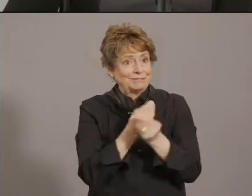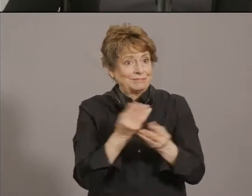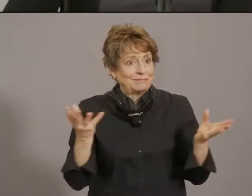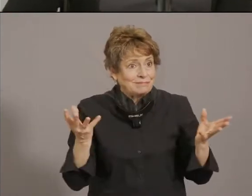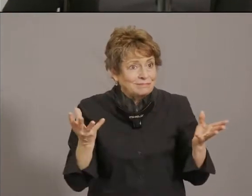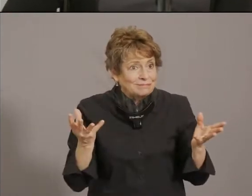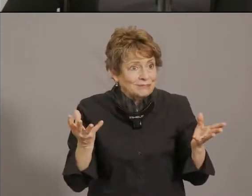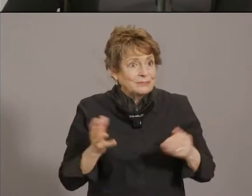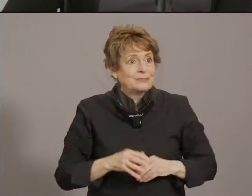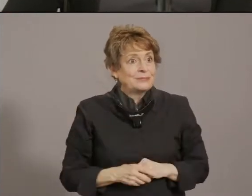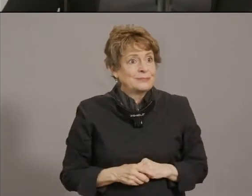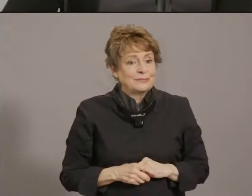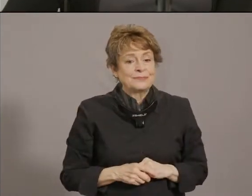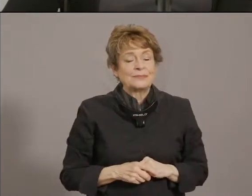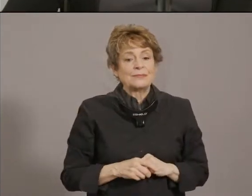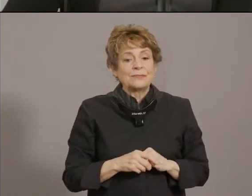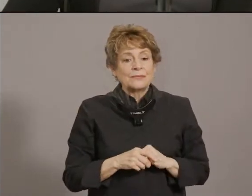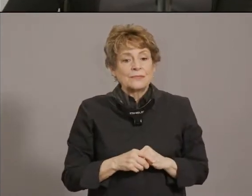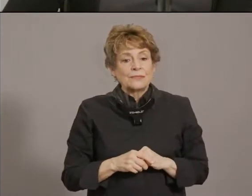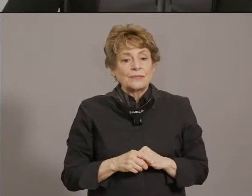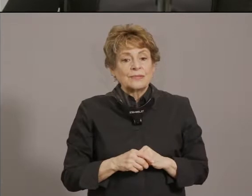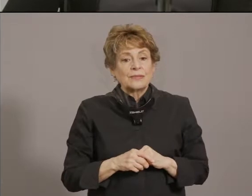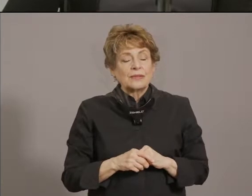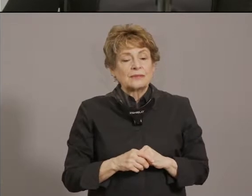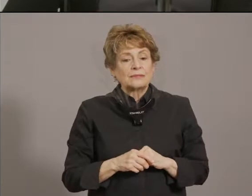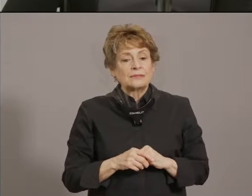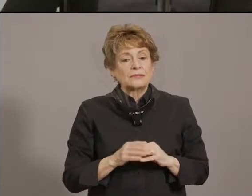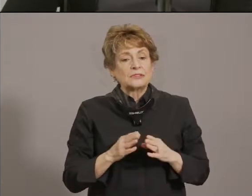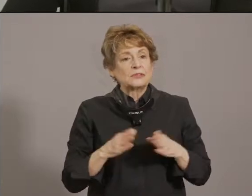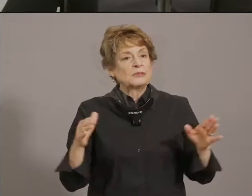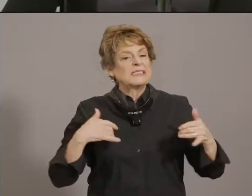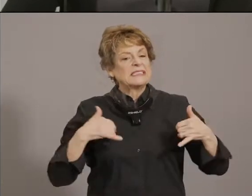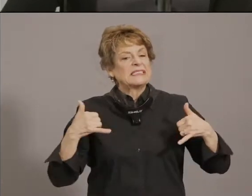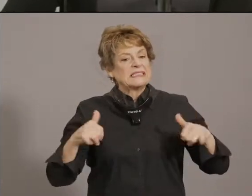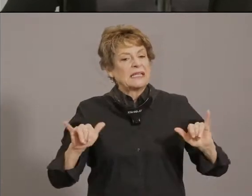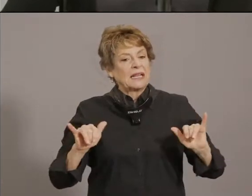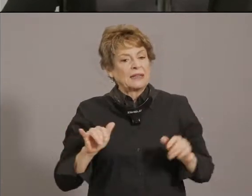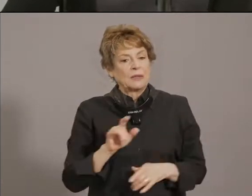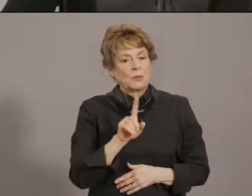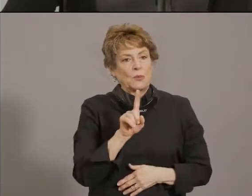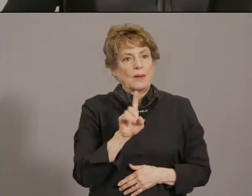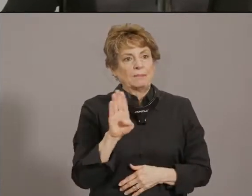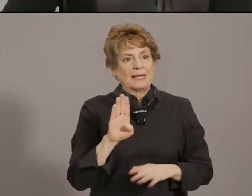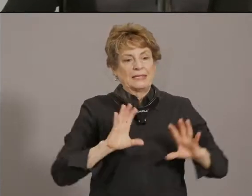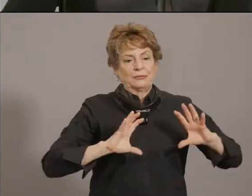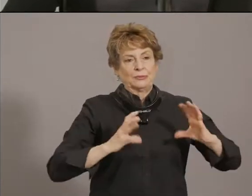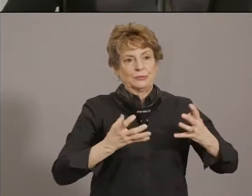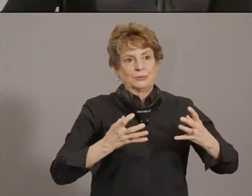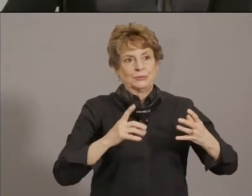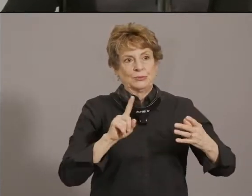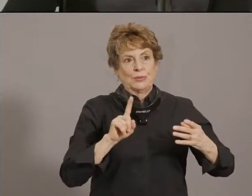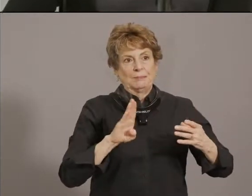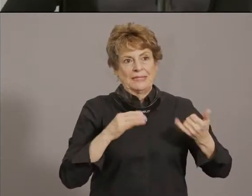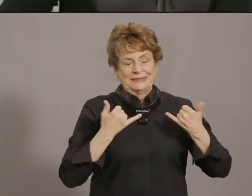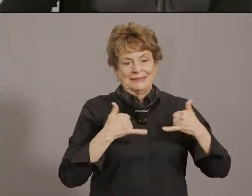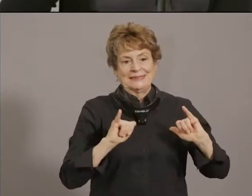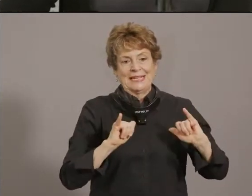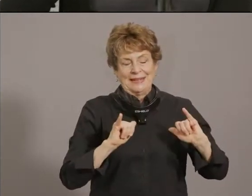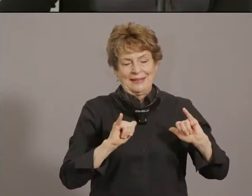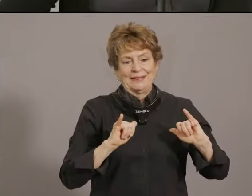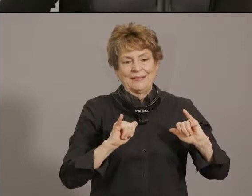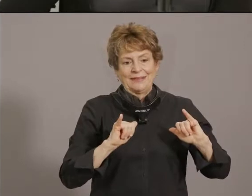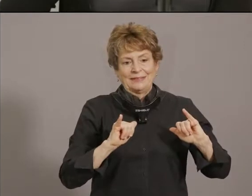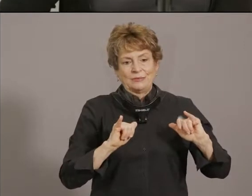the most part throughout the state, our prioritized 1B phase. That includes workers from the